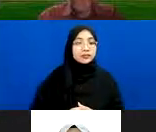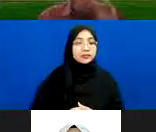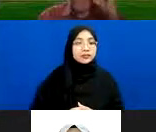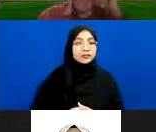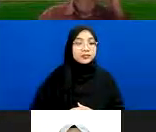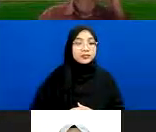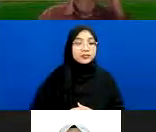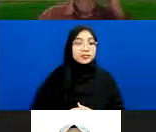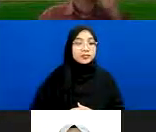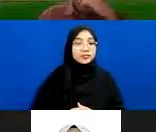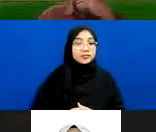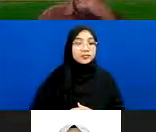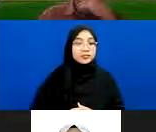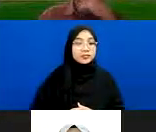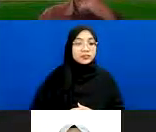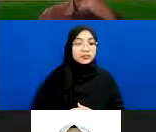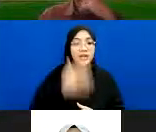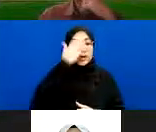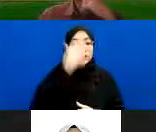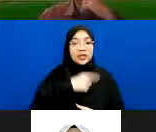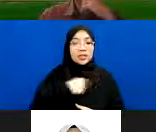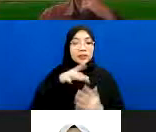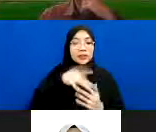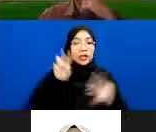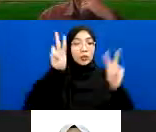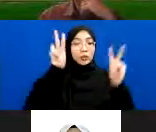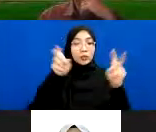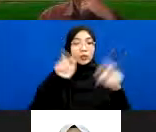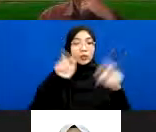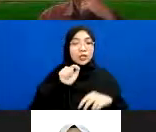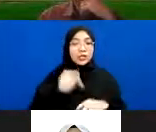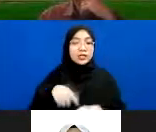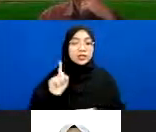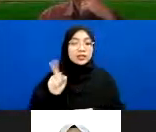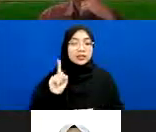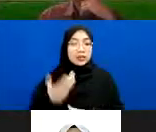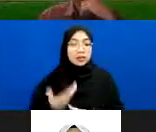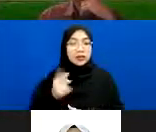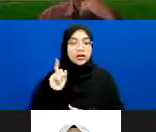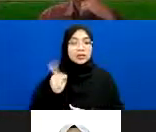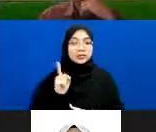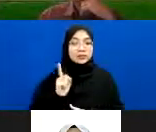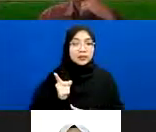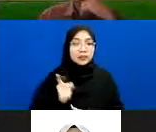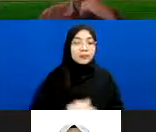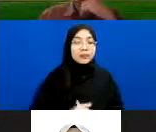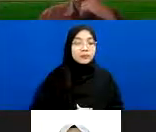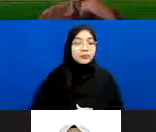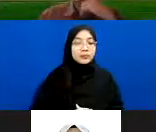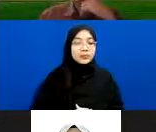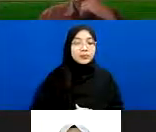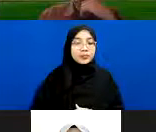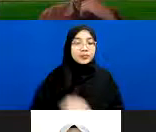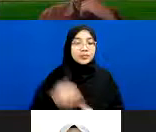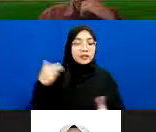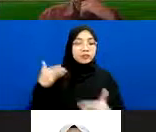Why did we choose this topic though? Well, we chose it as we noticed that in recent